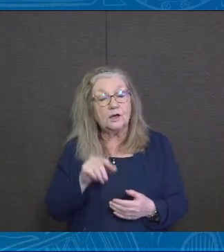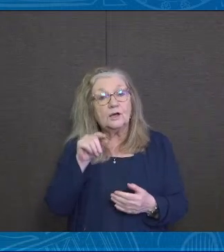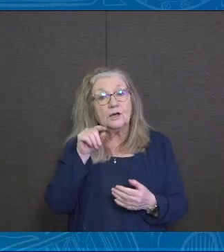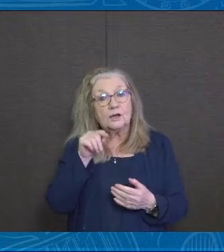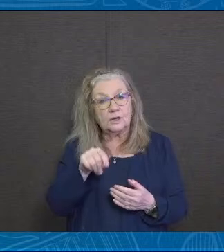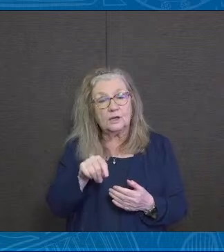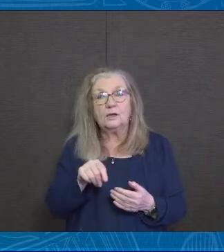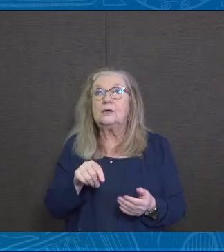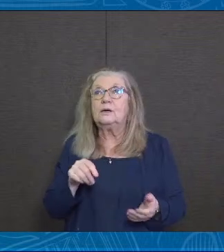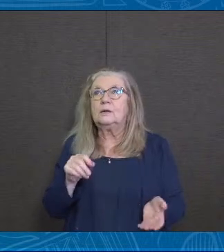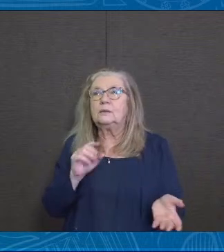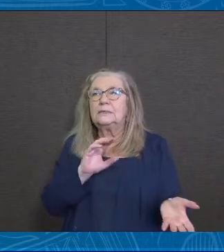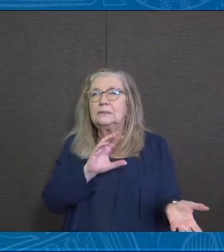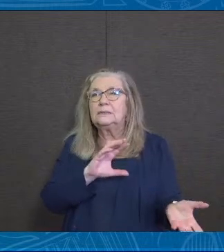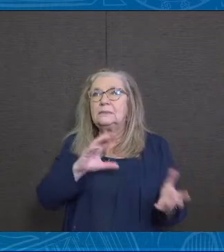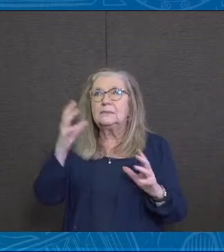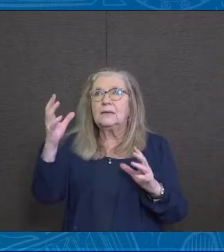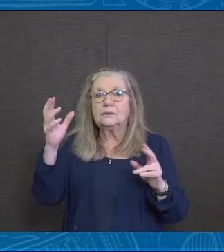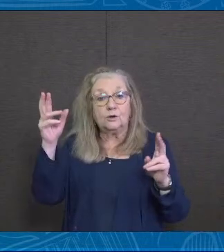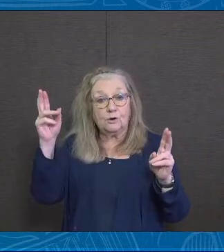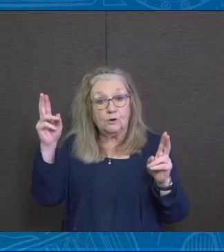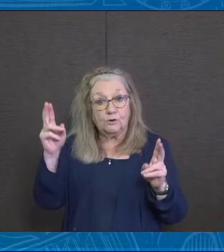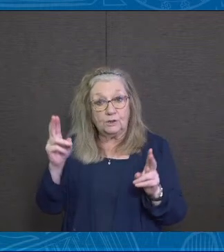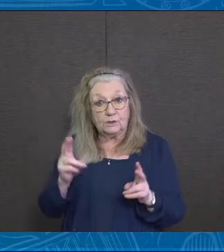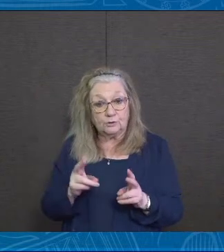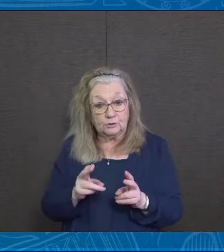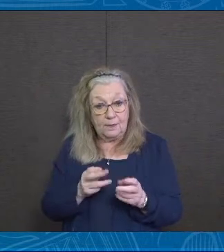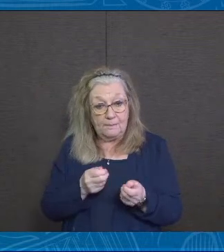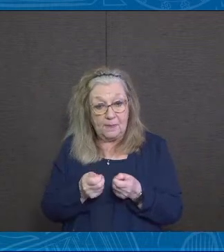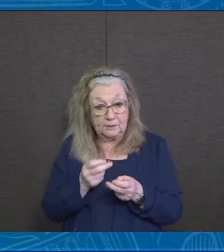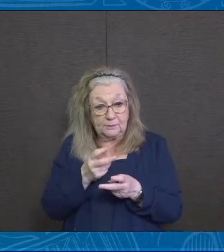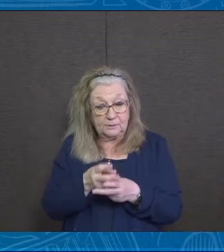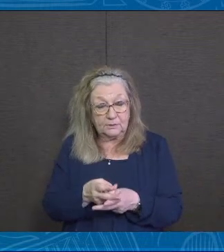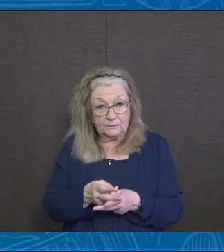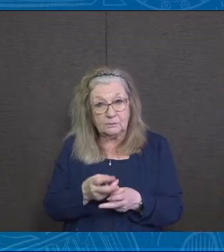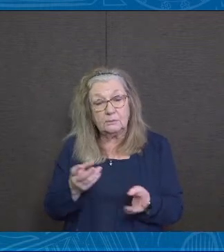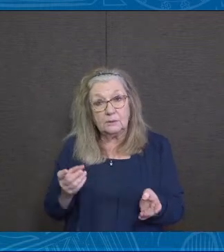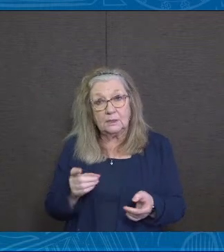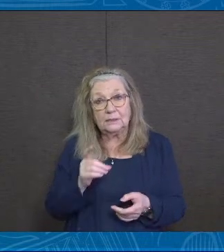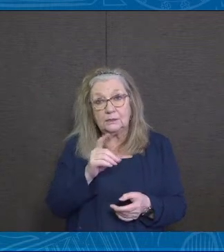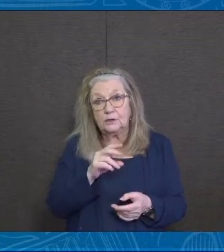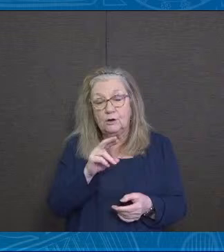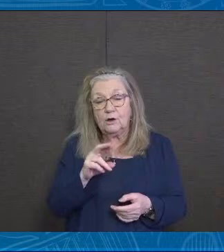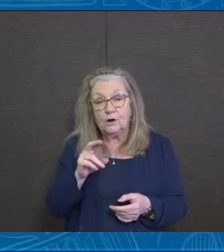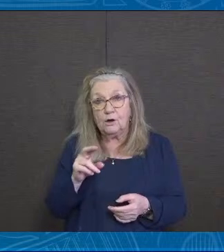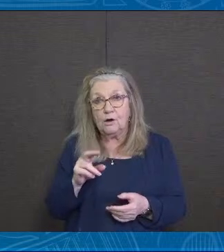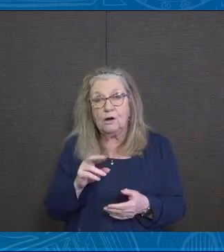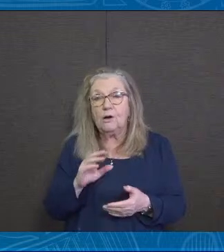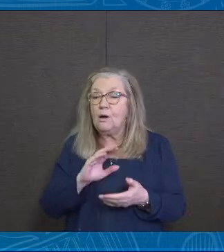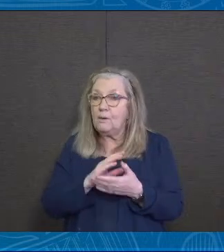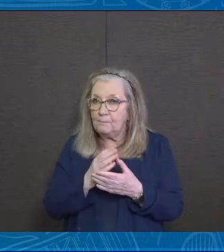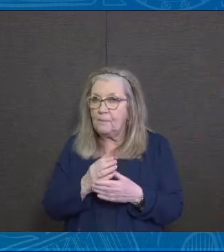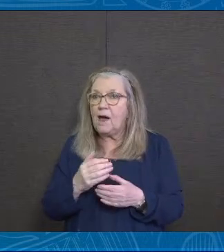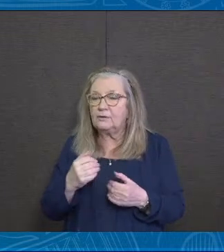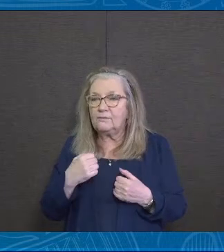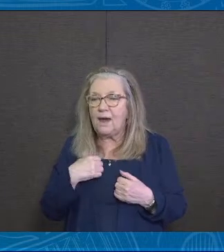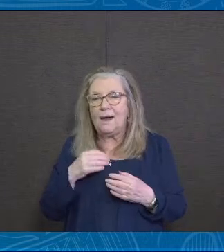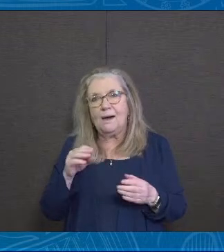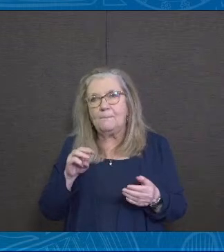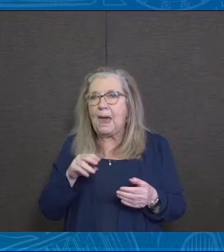Disaster reduction and management. It is one of the areas of our public financial roadmap, 2024